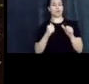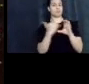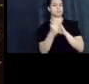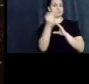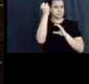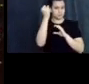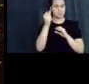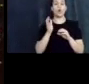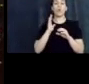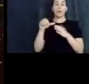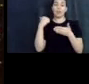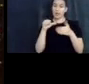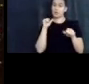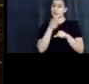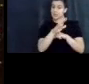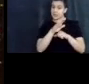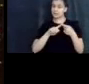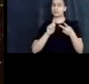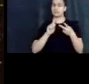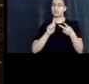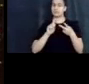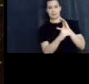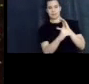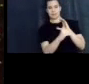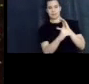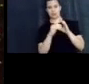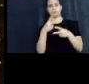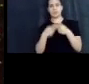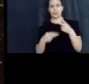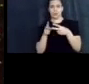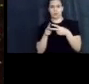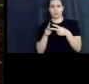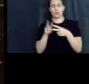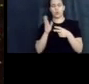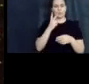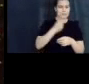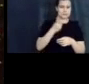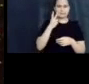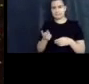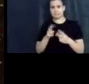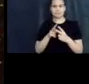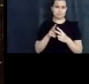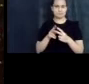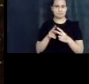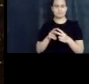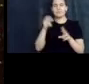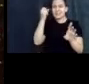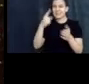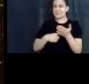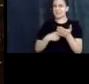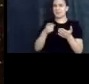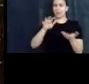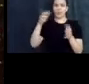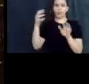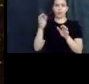and a letter. So, one way or another, you should find out. Make sure sometimes you check your spam folders because sometimes our emails